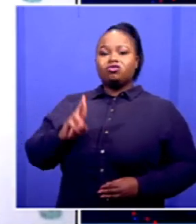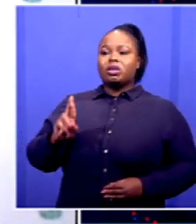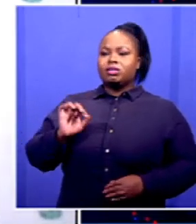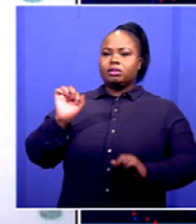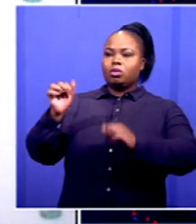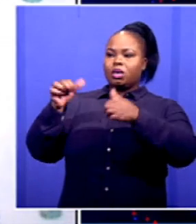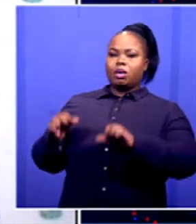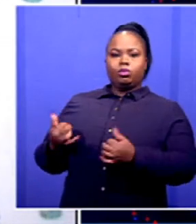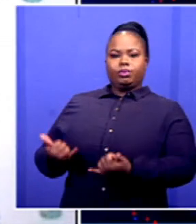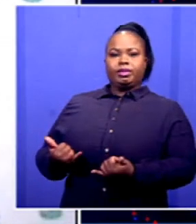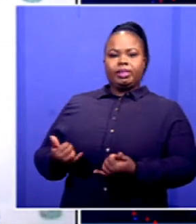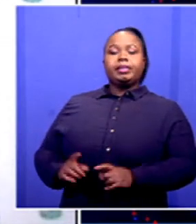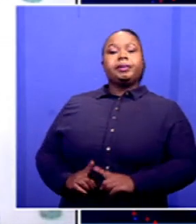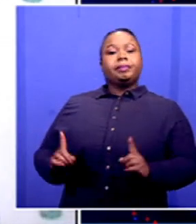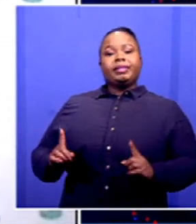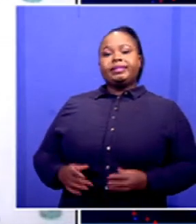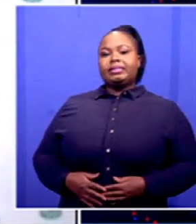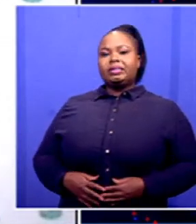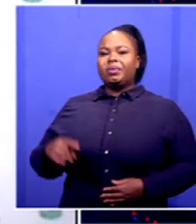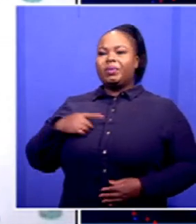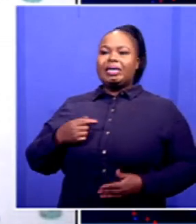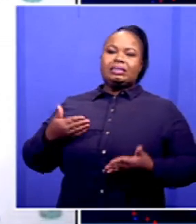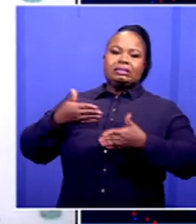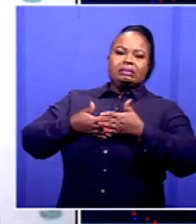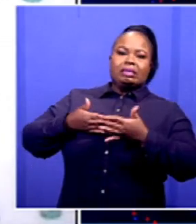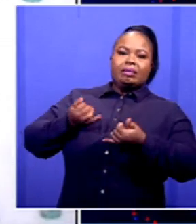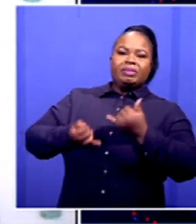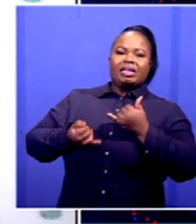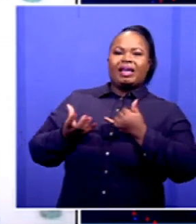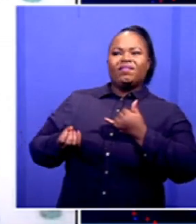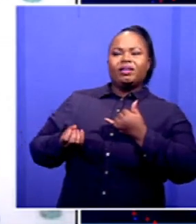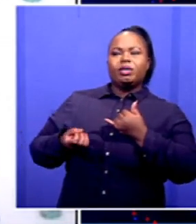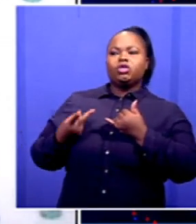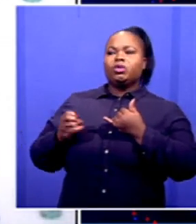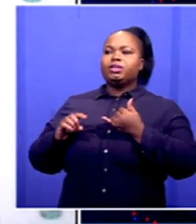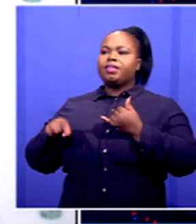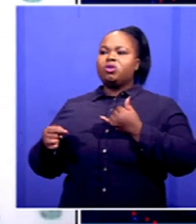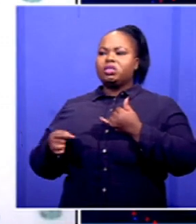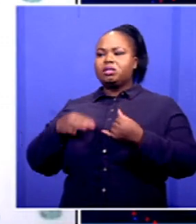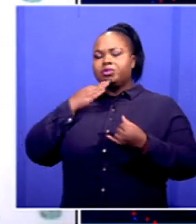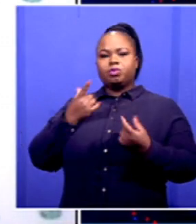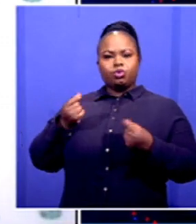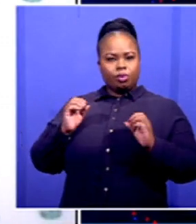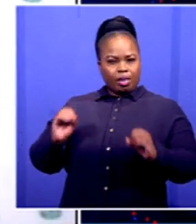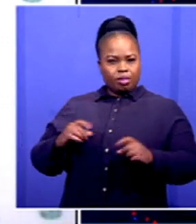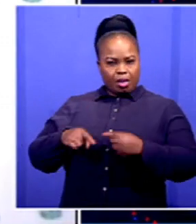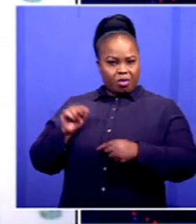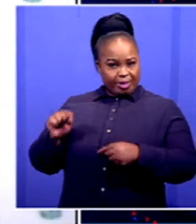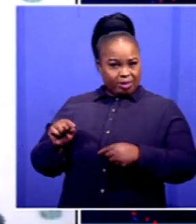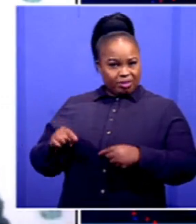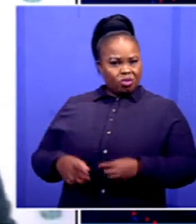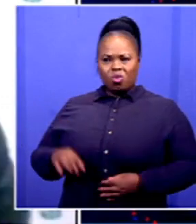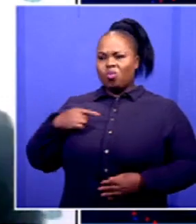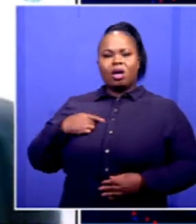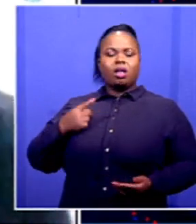account today, but because of missteps, she's got 20,000, she must do nothing about that gap because